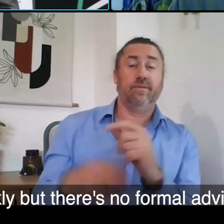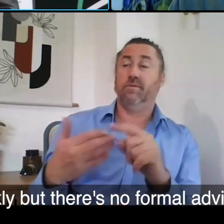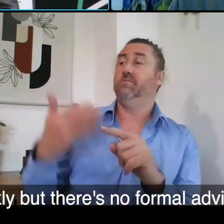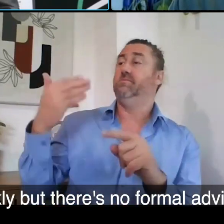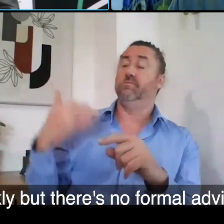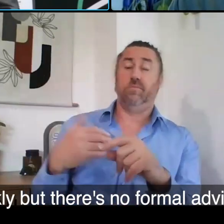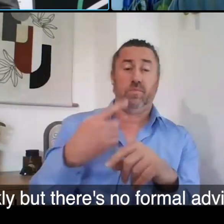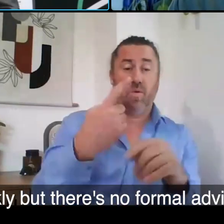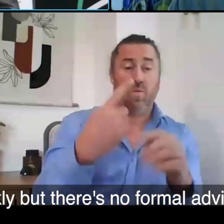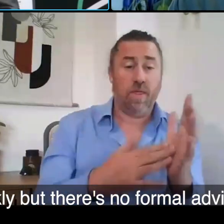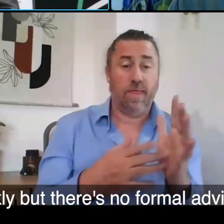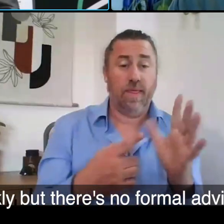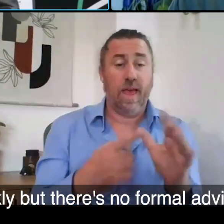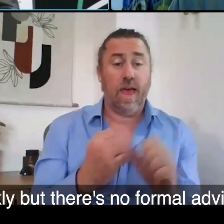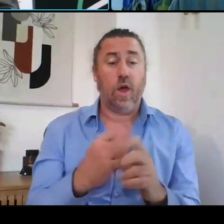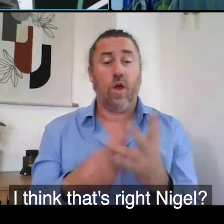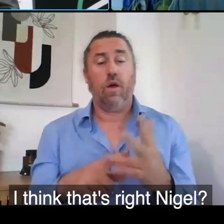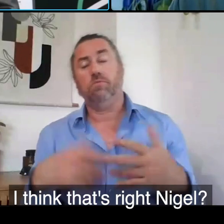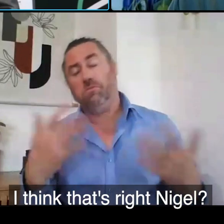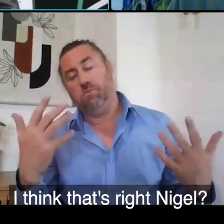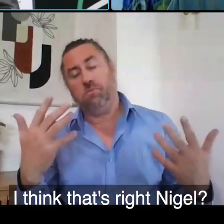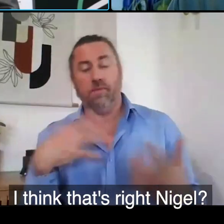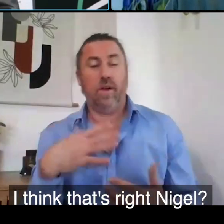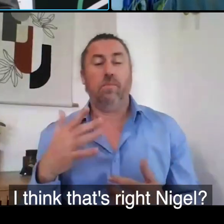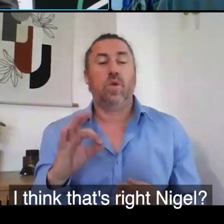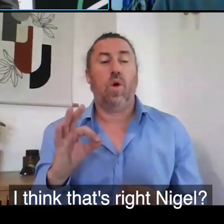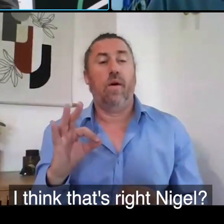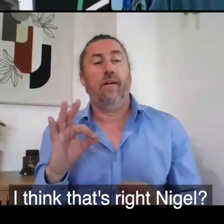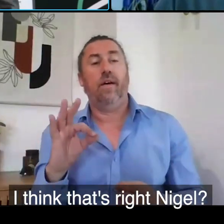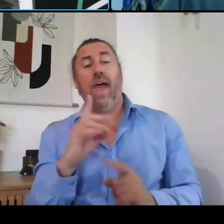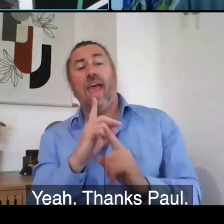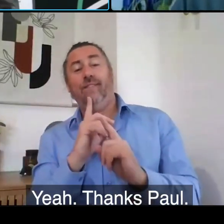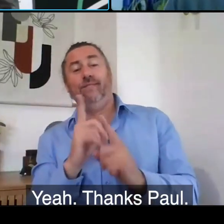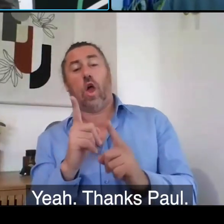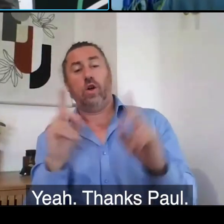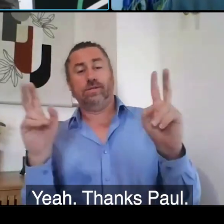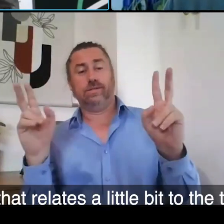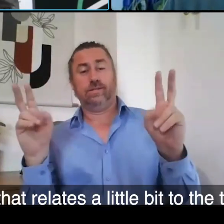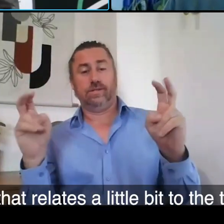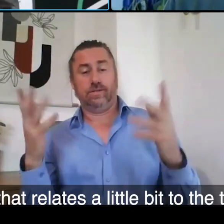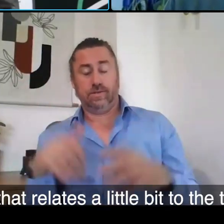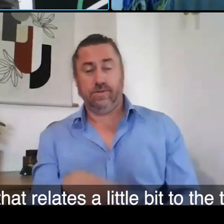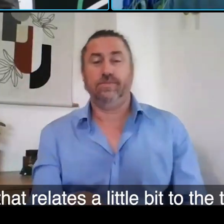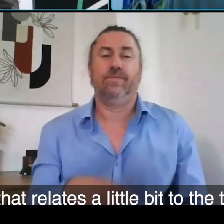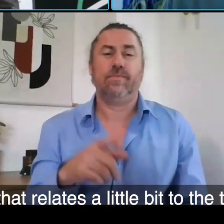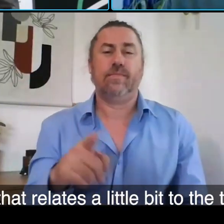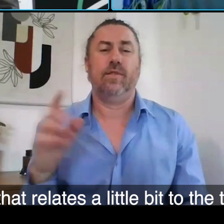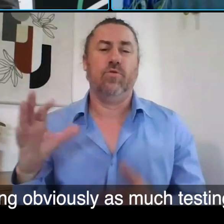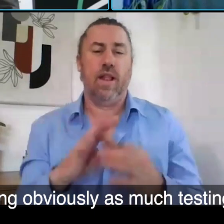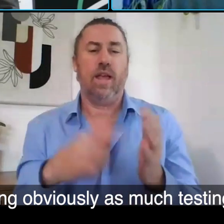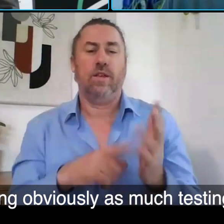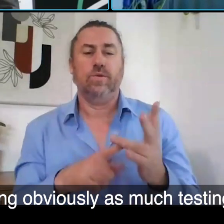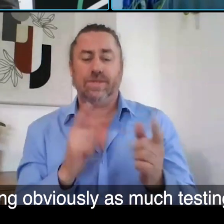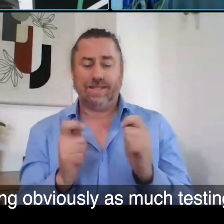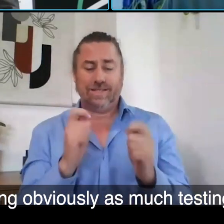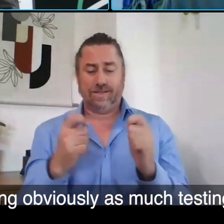quickly. But there's no formal advice about that. I think that's right, Nigel. Yeah, no, thanks, Paul. I think that relates a little bit to the testing. We're